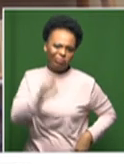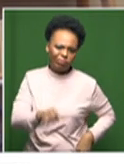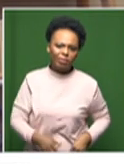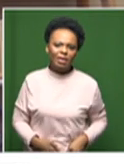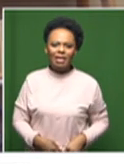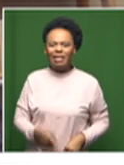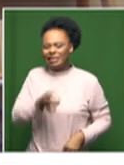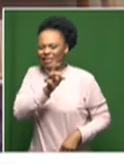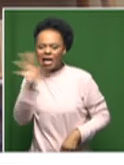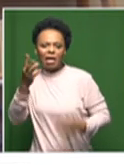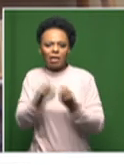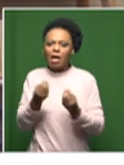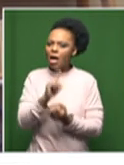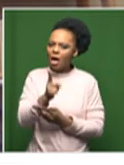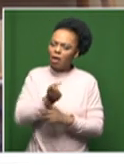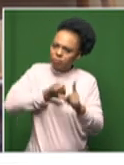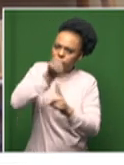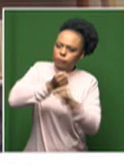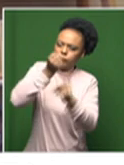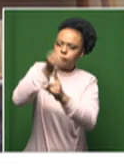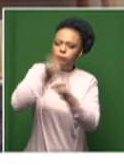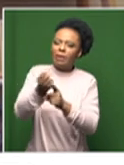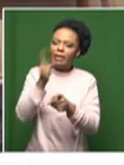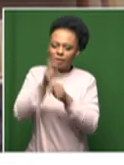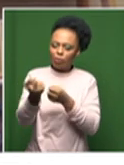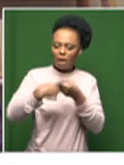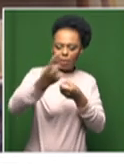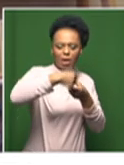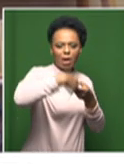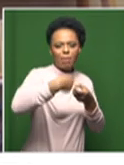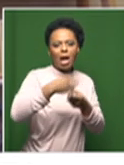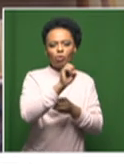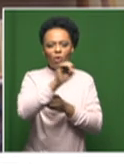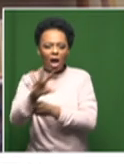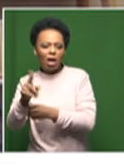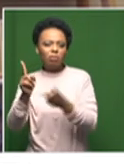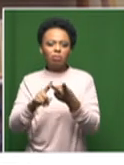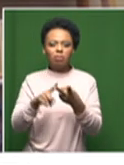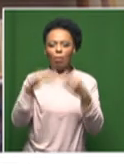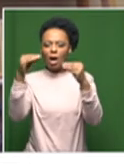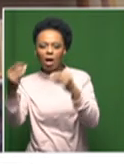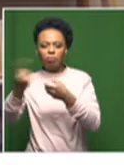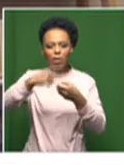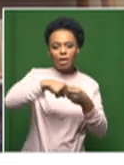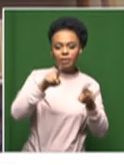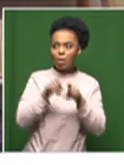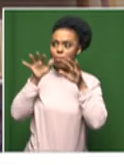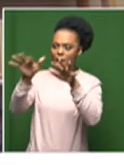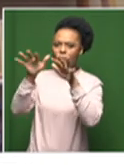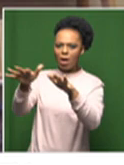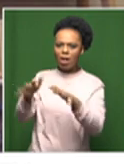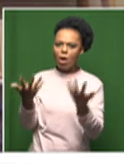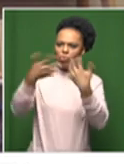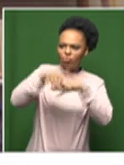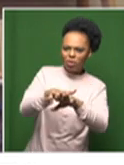It's a massive process that involves many different stakeholders and players. And as the public, we must also not